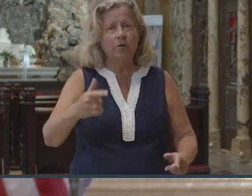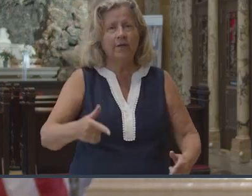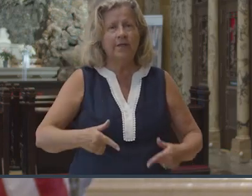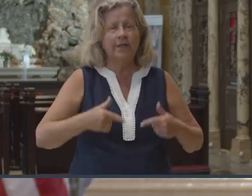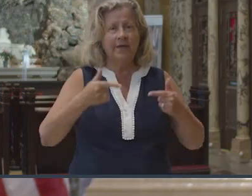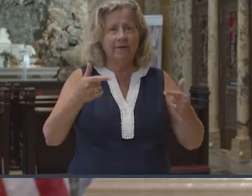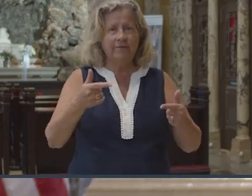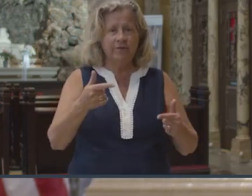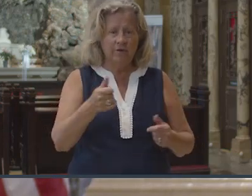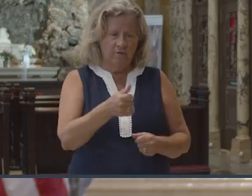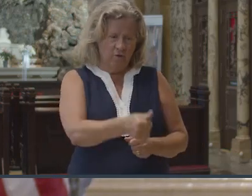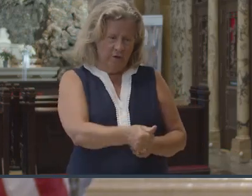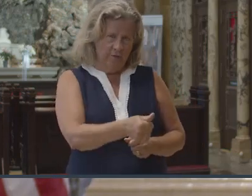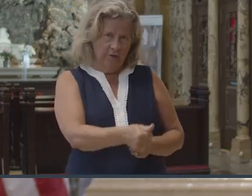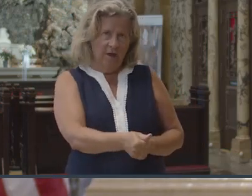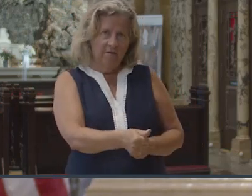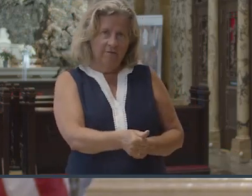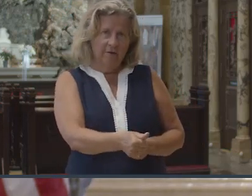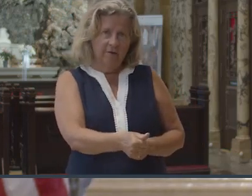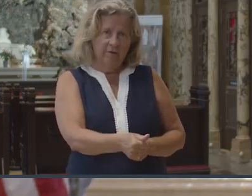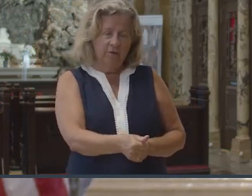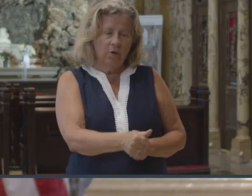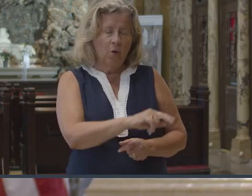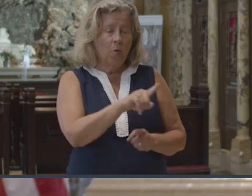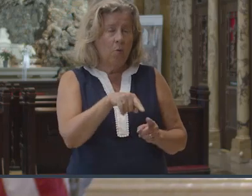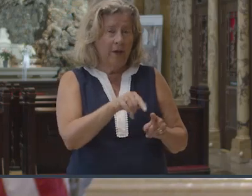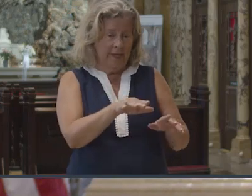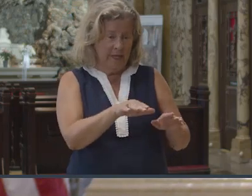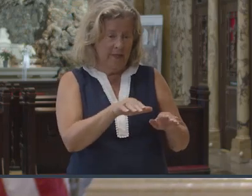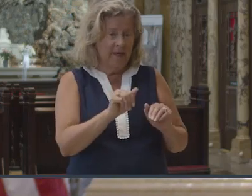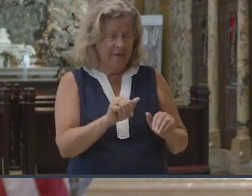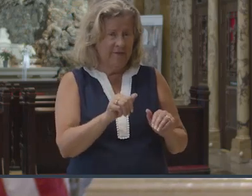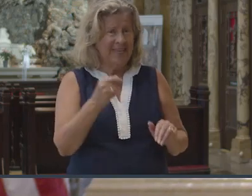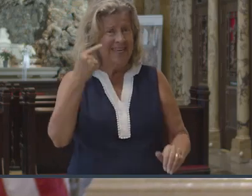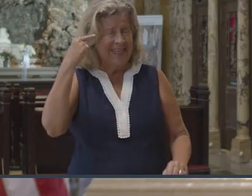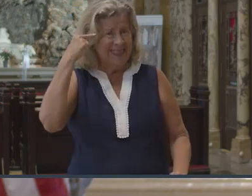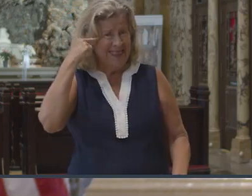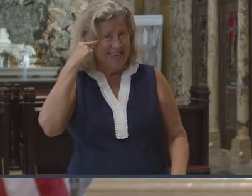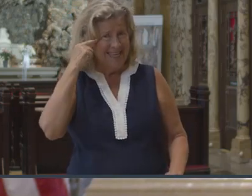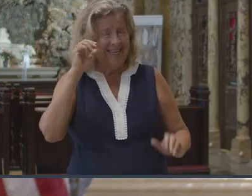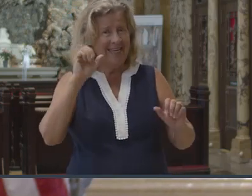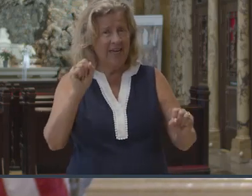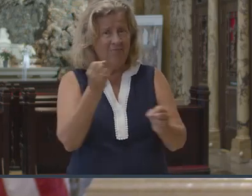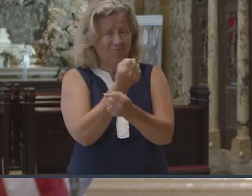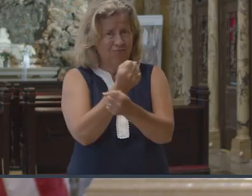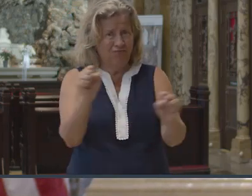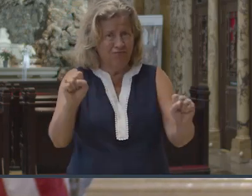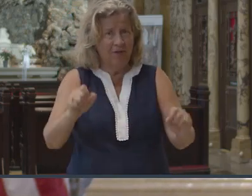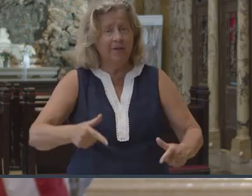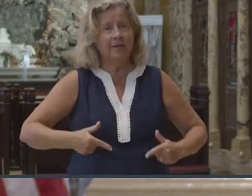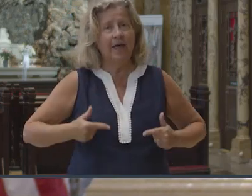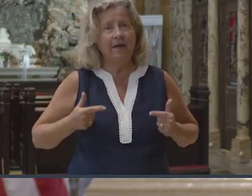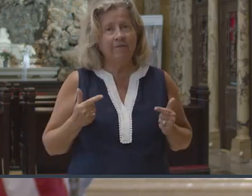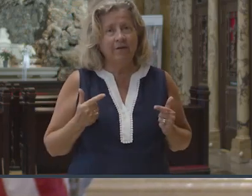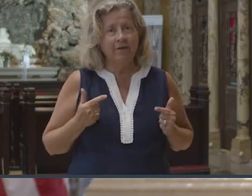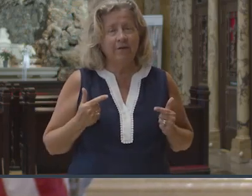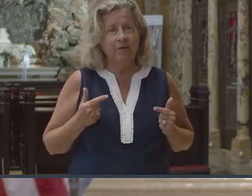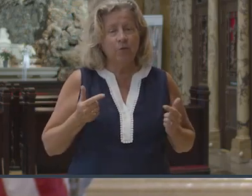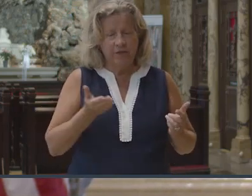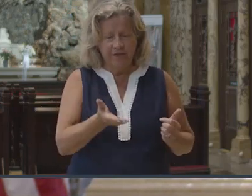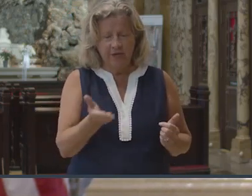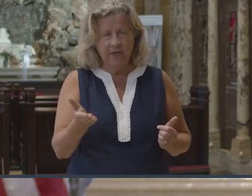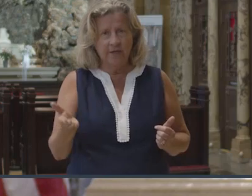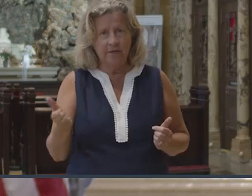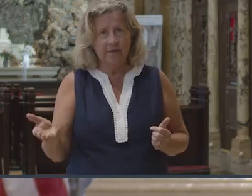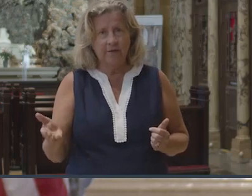and because he believes that he can secure his life with his abundant possessions.